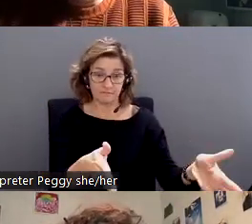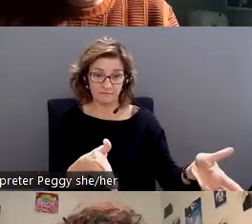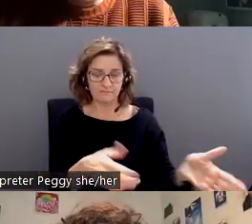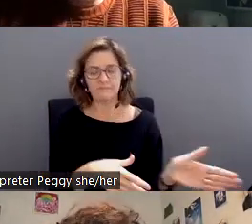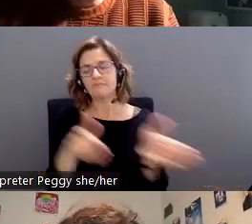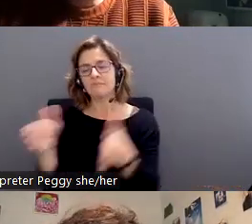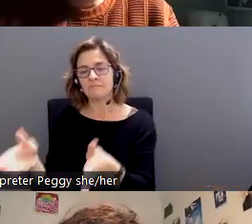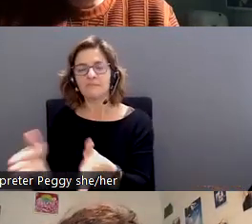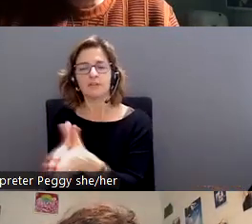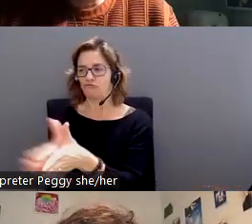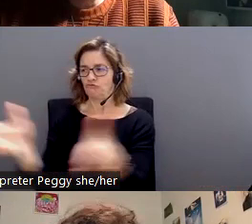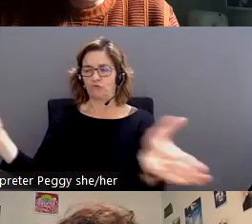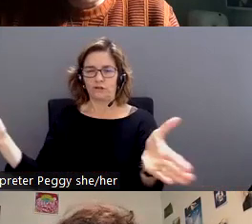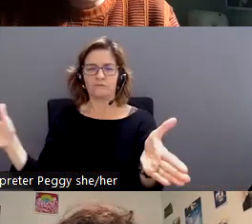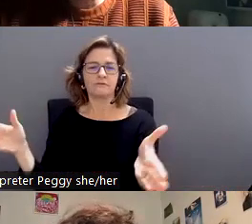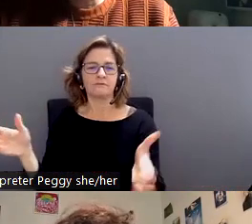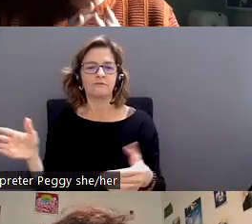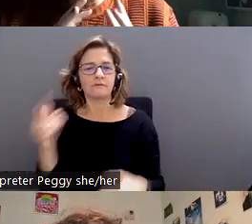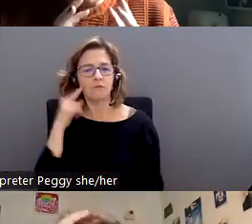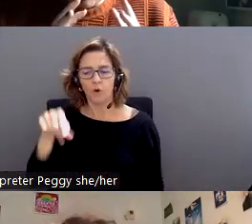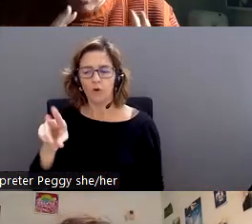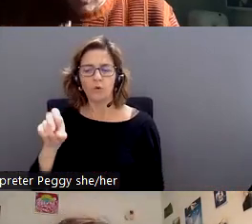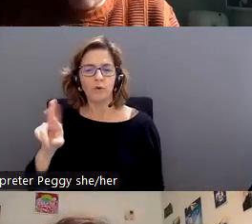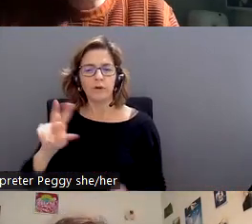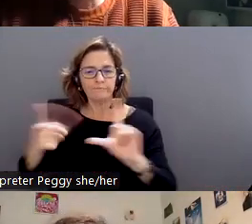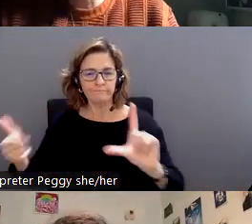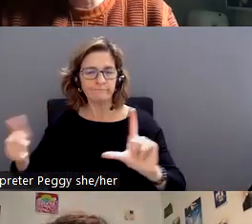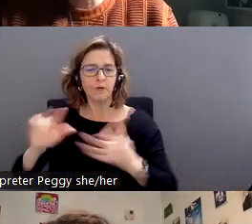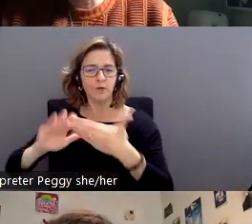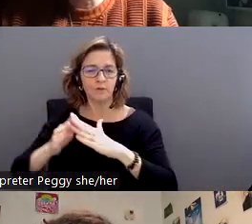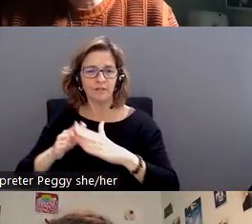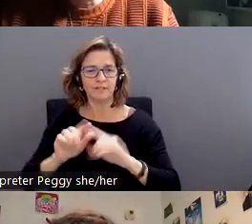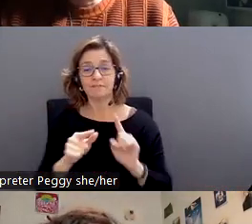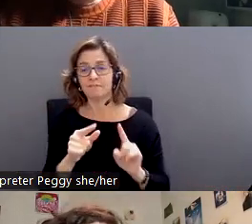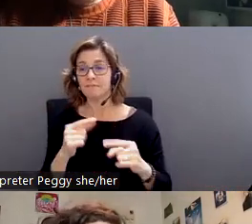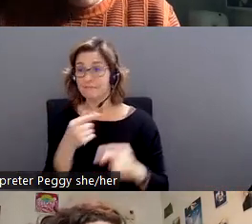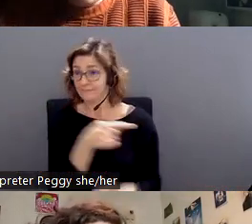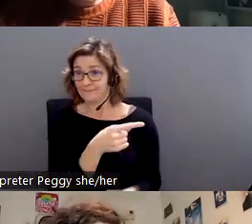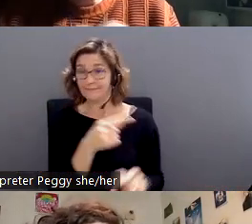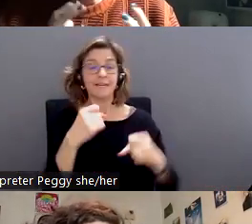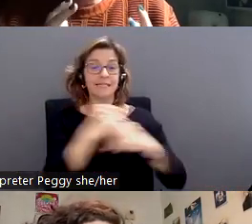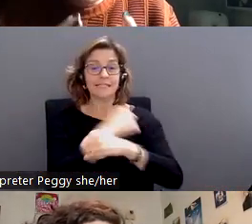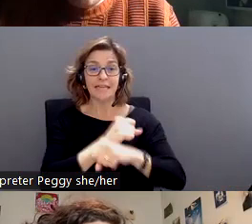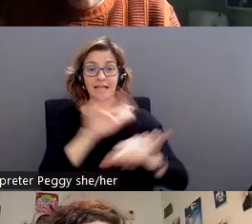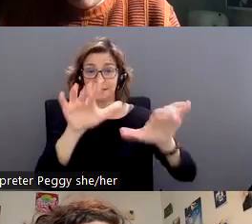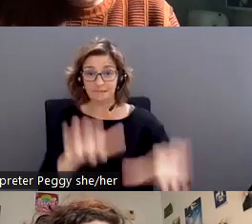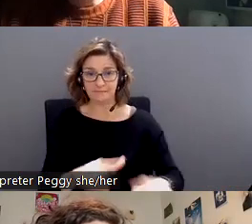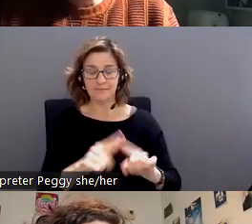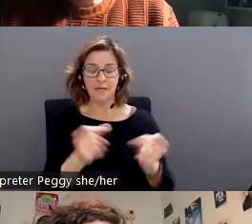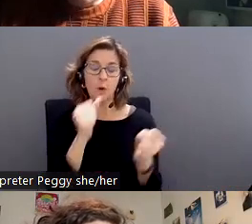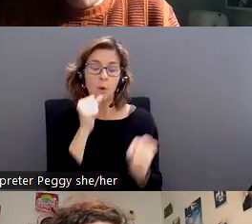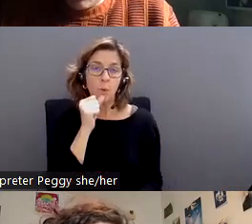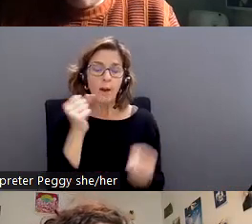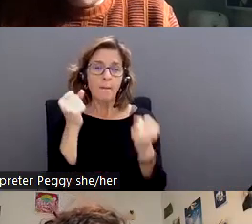again from the Canadian Women's Foundation, but there are huge amounts of women